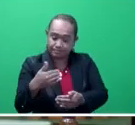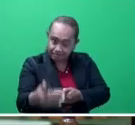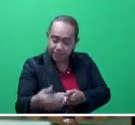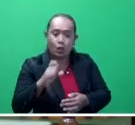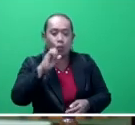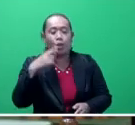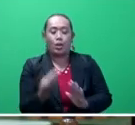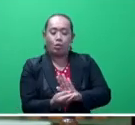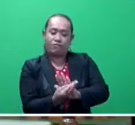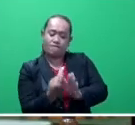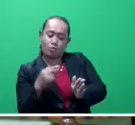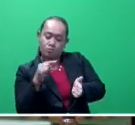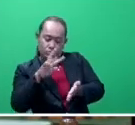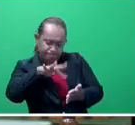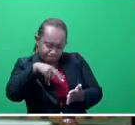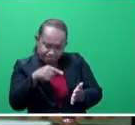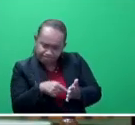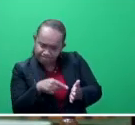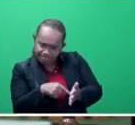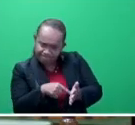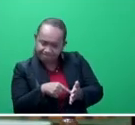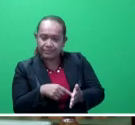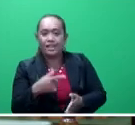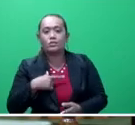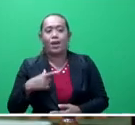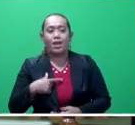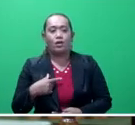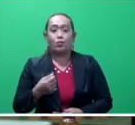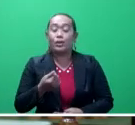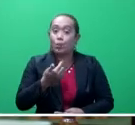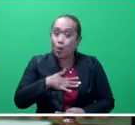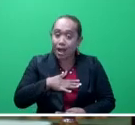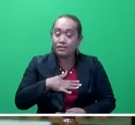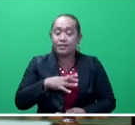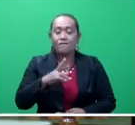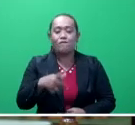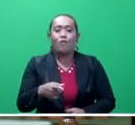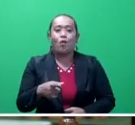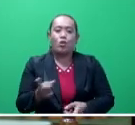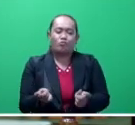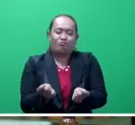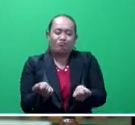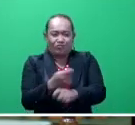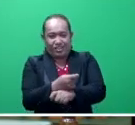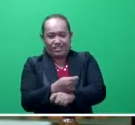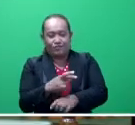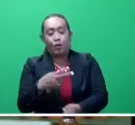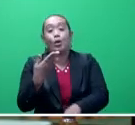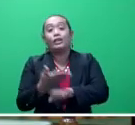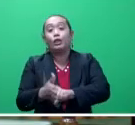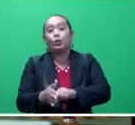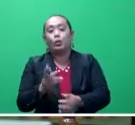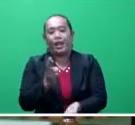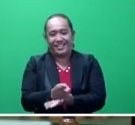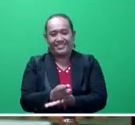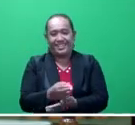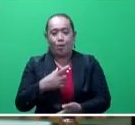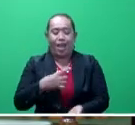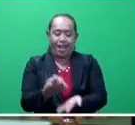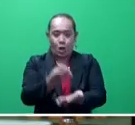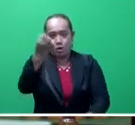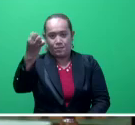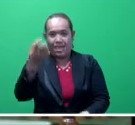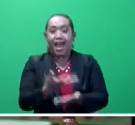times require us to be flexible and to adapt quickly to new realities. A better economic situation brought on by